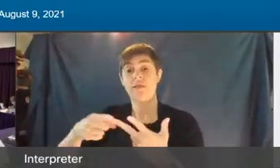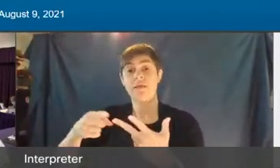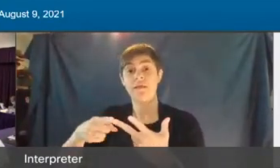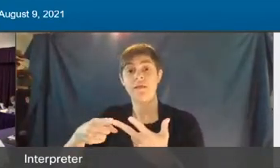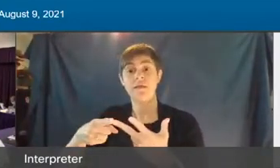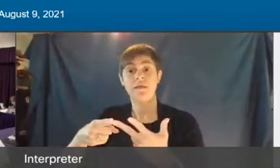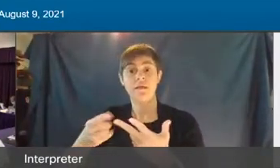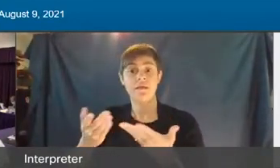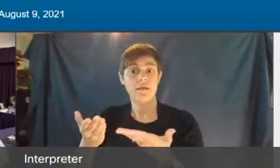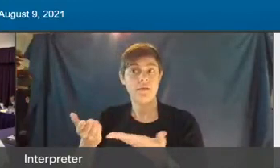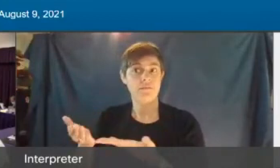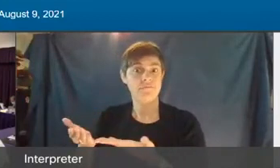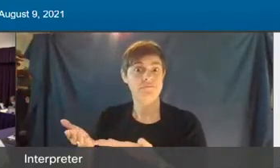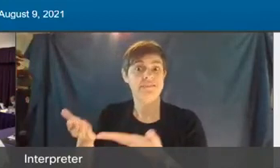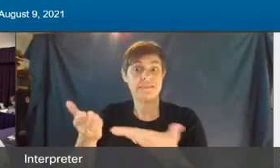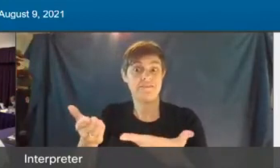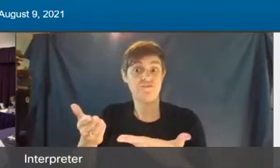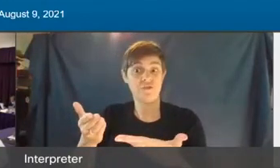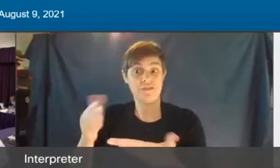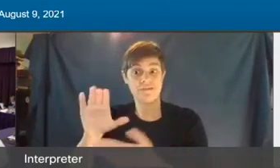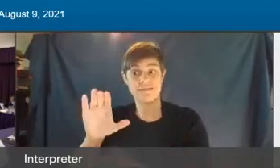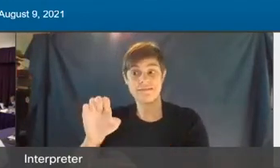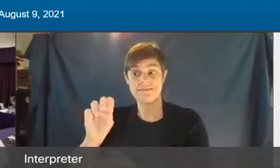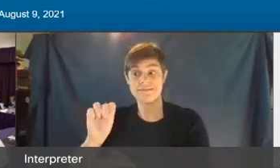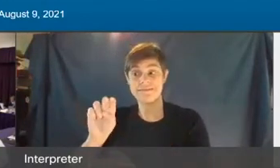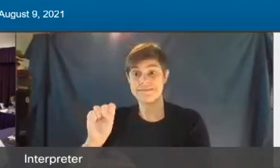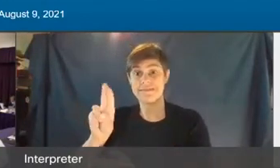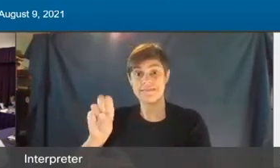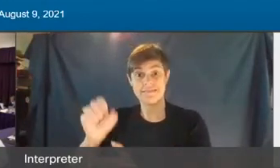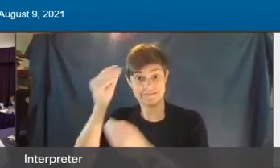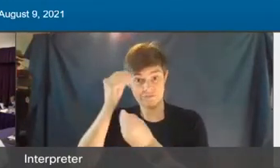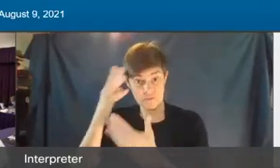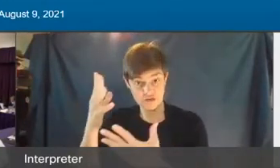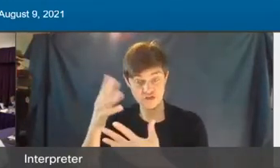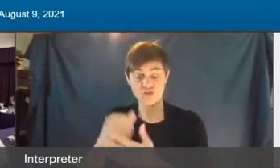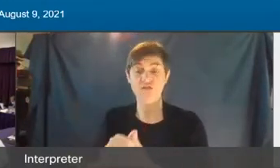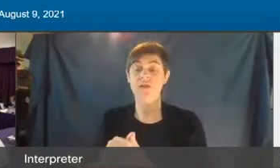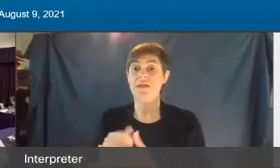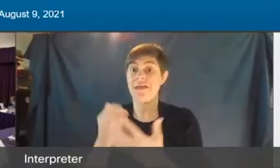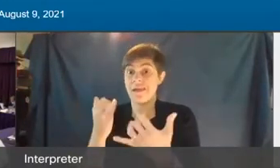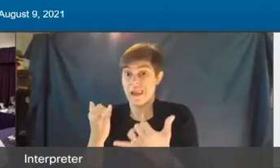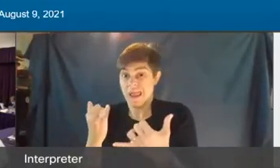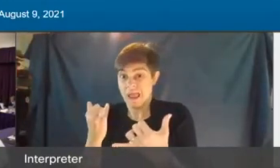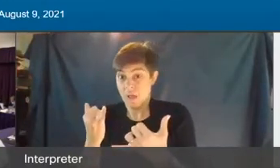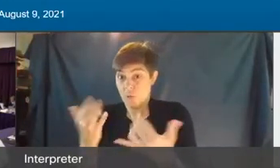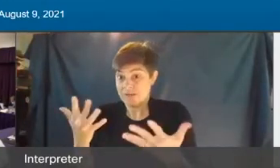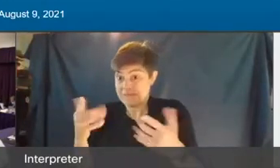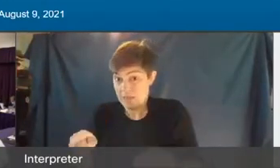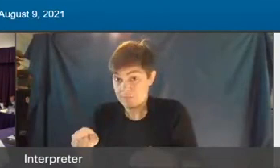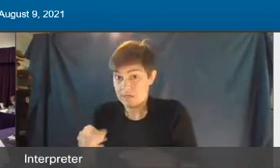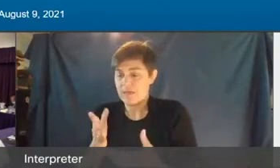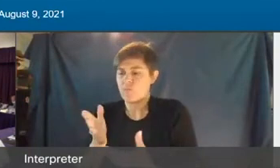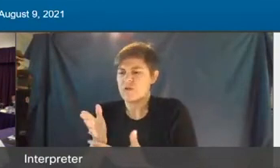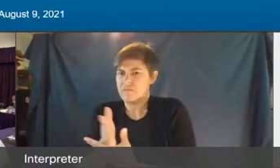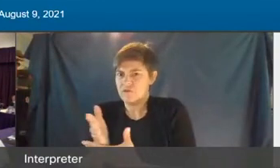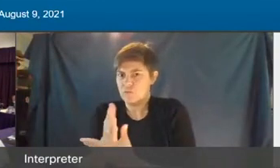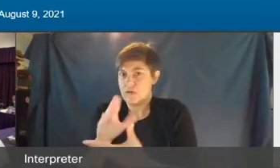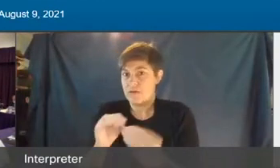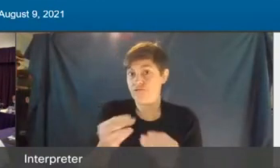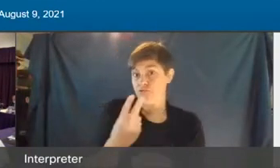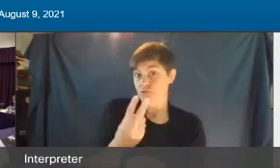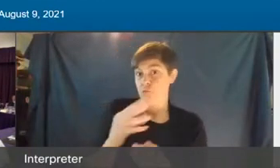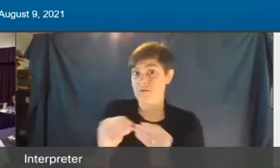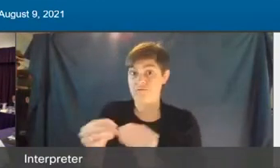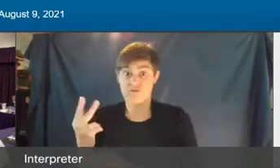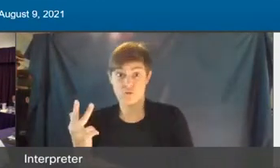is delivery of census data. And we are right in between 2 and 3, as was just noted. We're